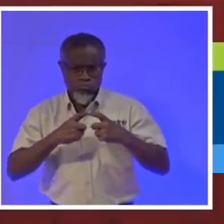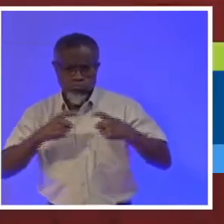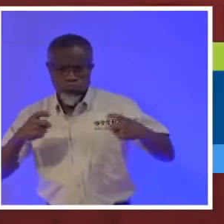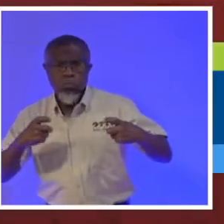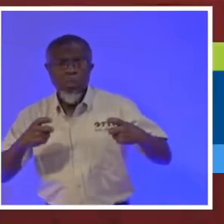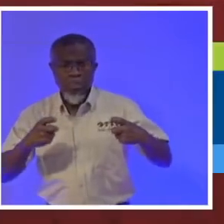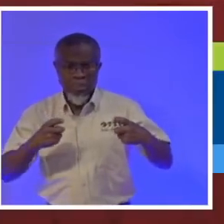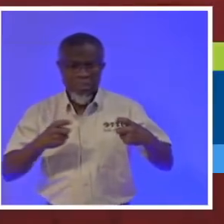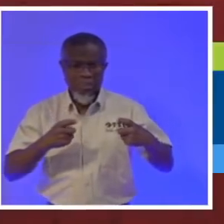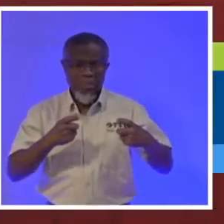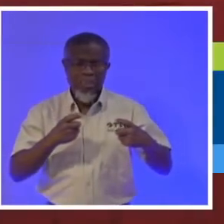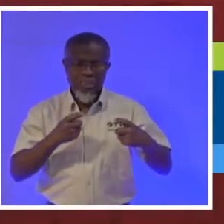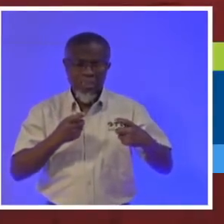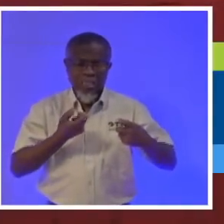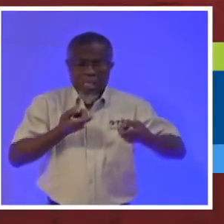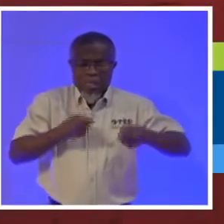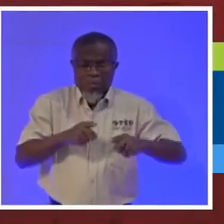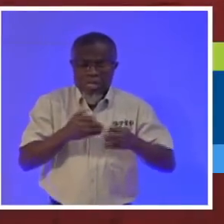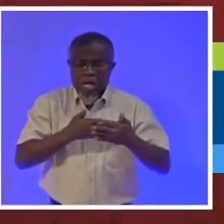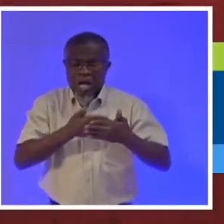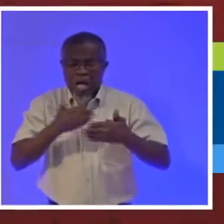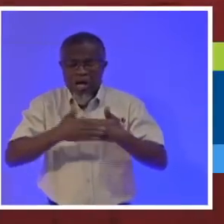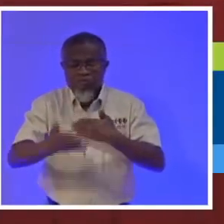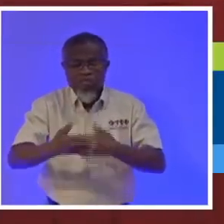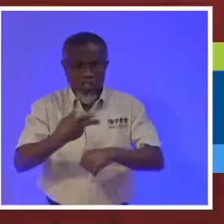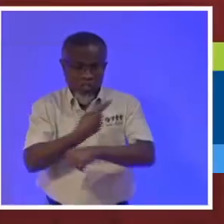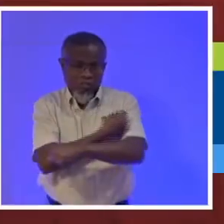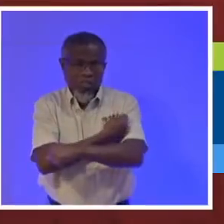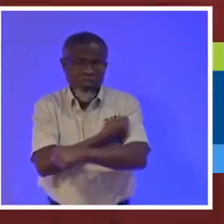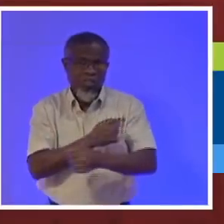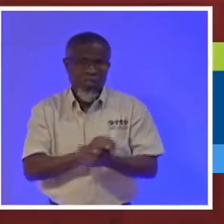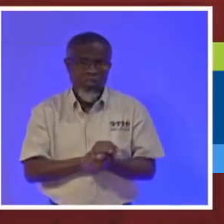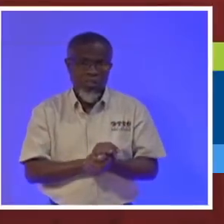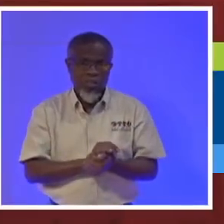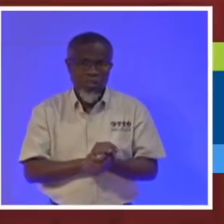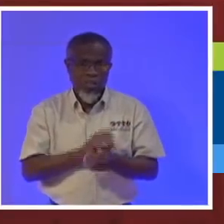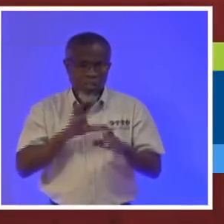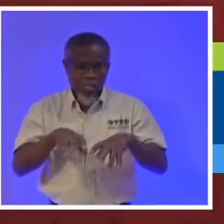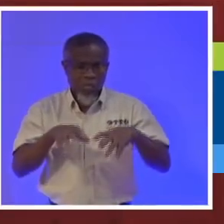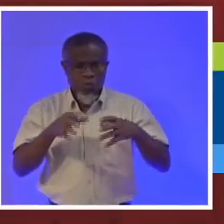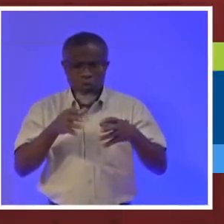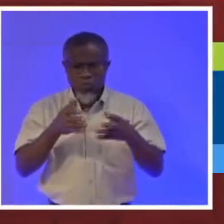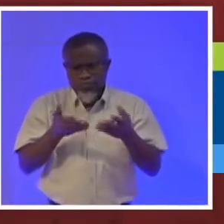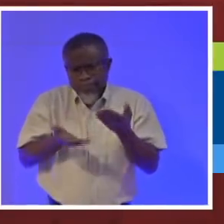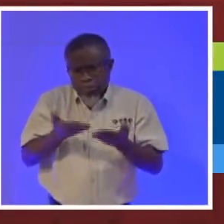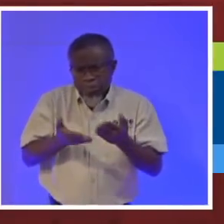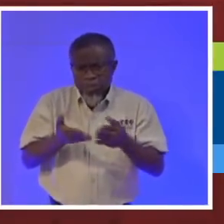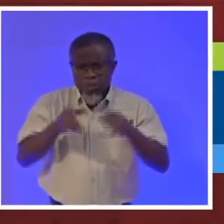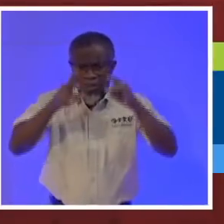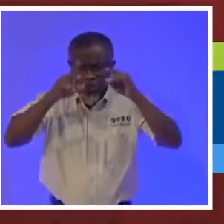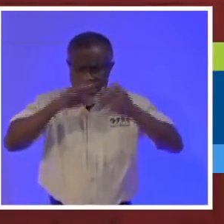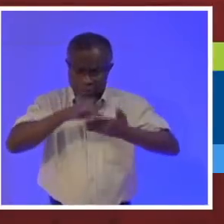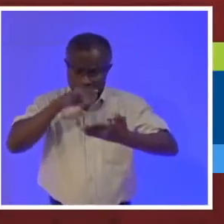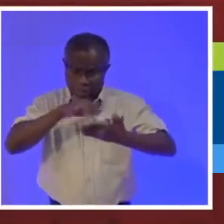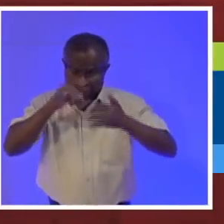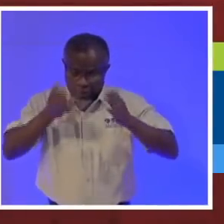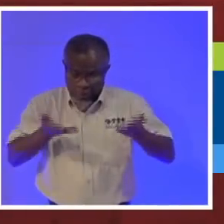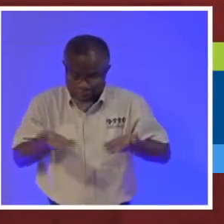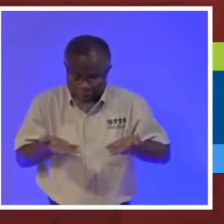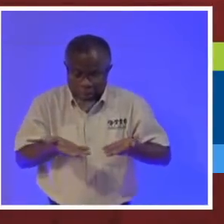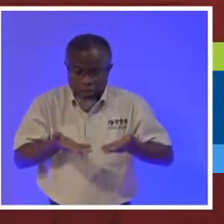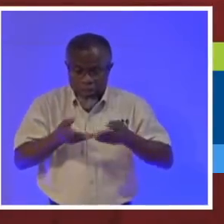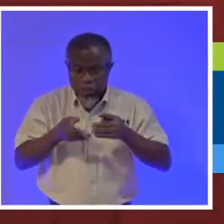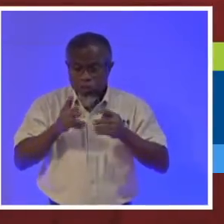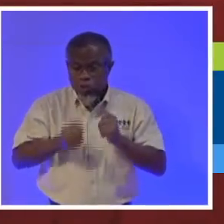that is would put us eventually in a better position to give better answers to people like this? Also,